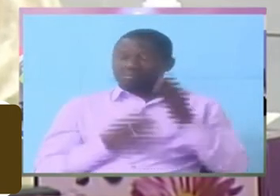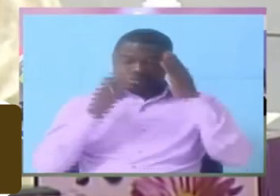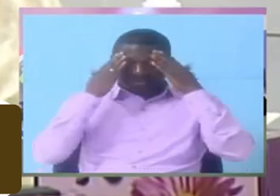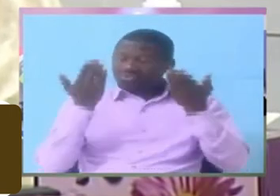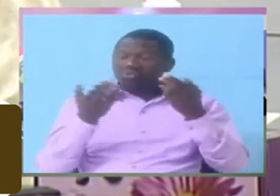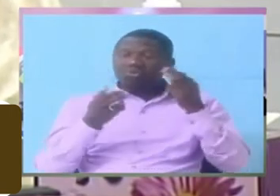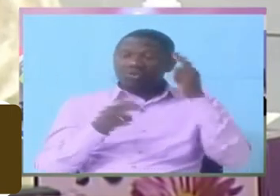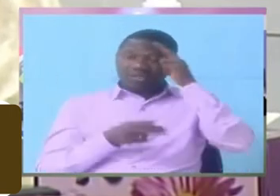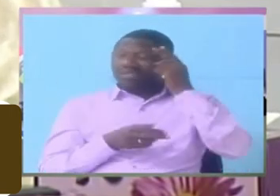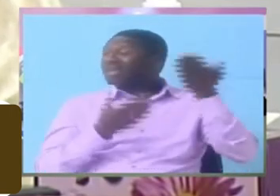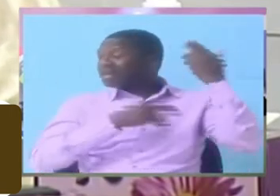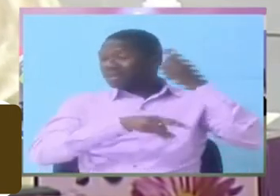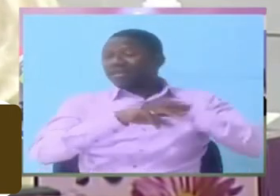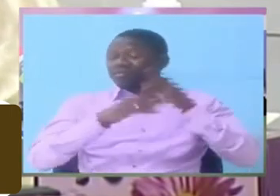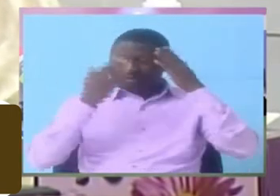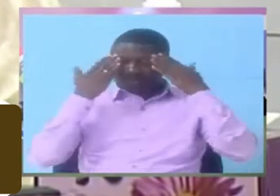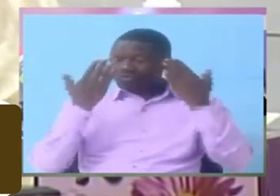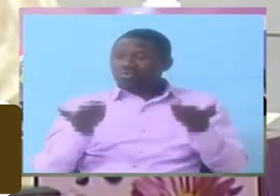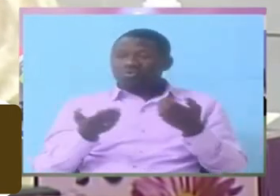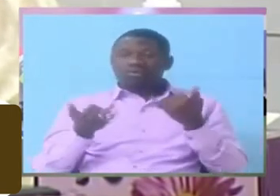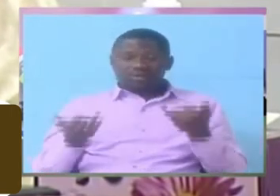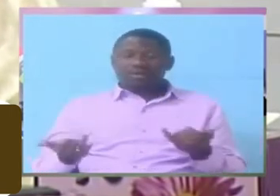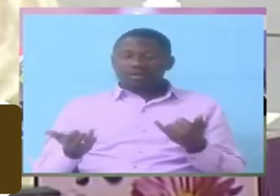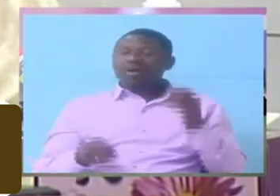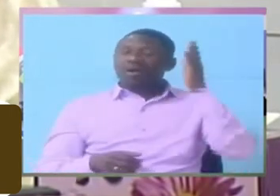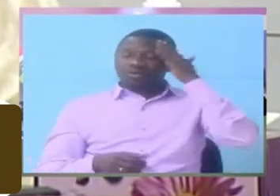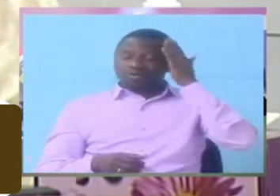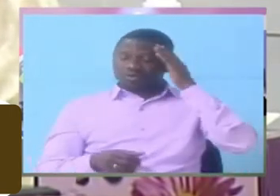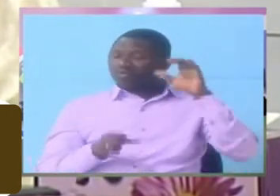But now I know the reason.